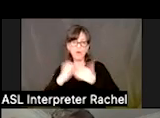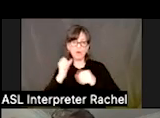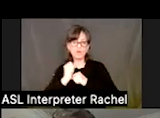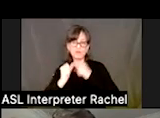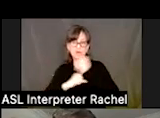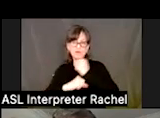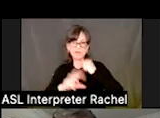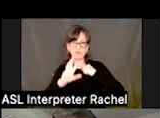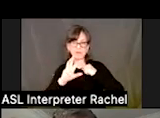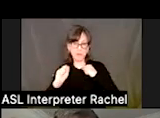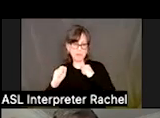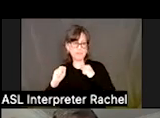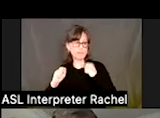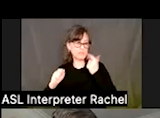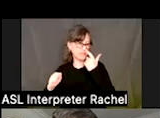was